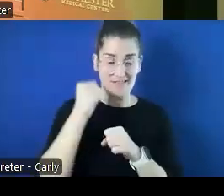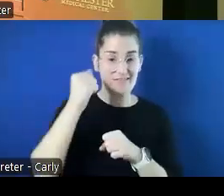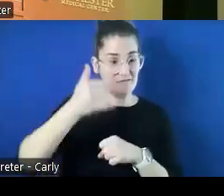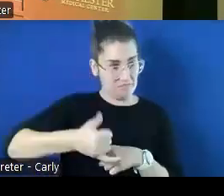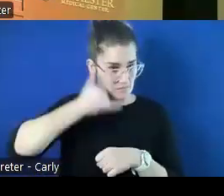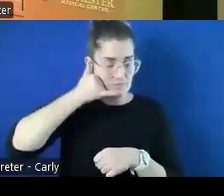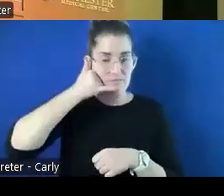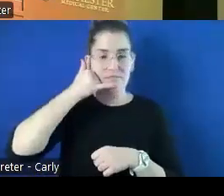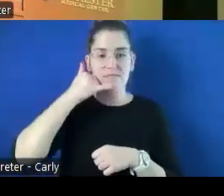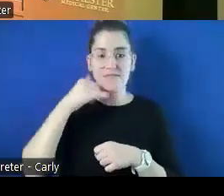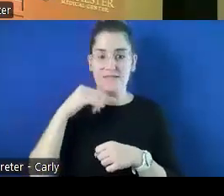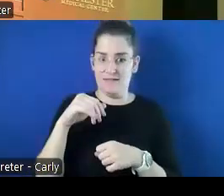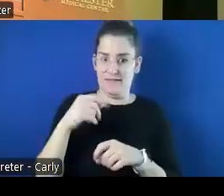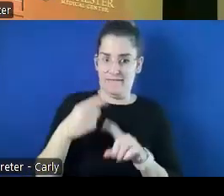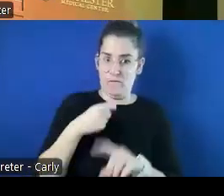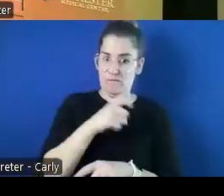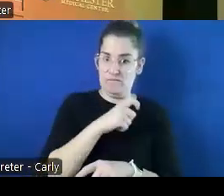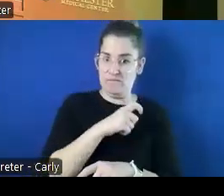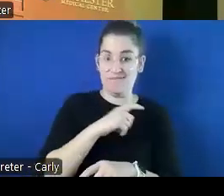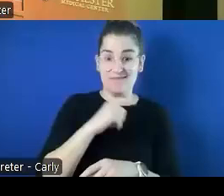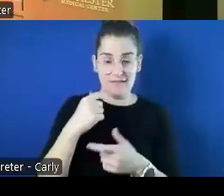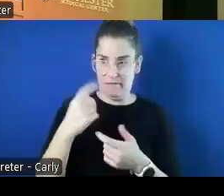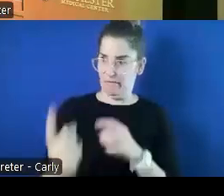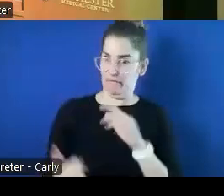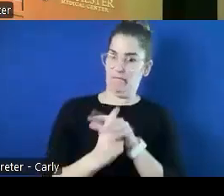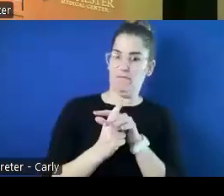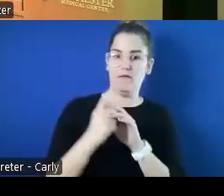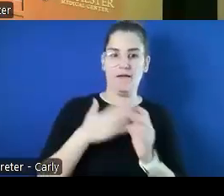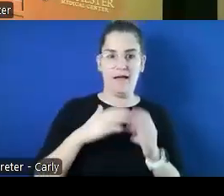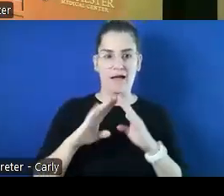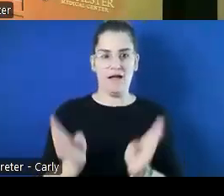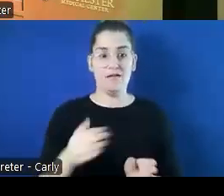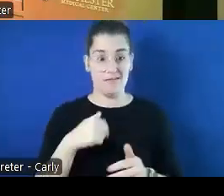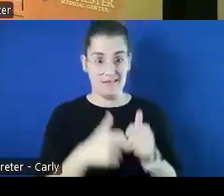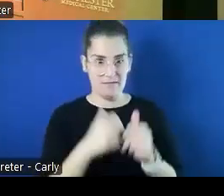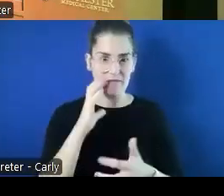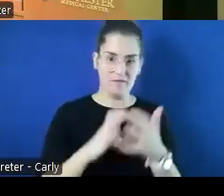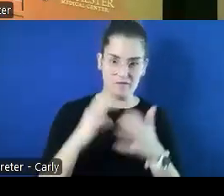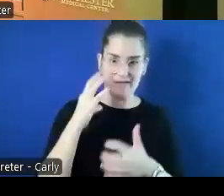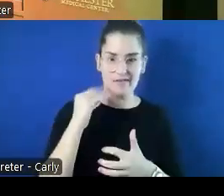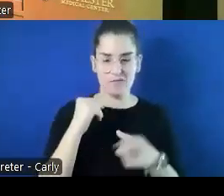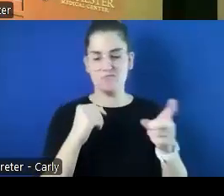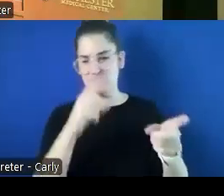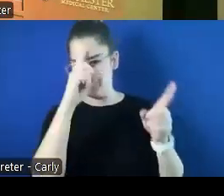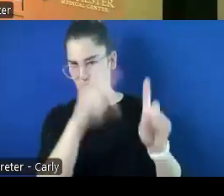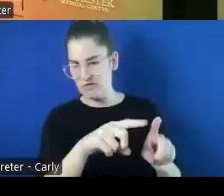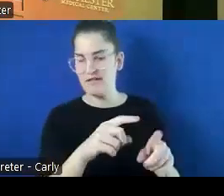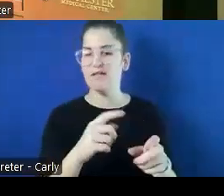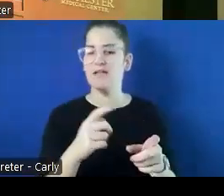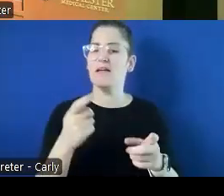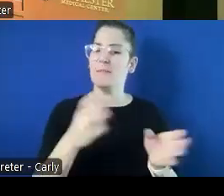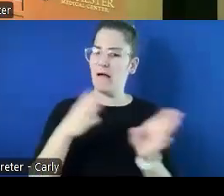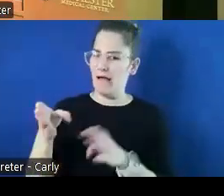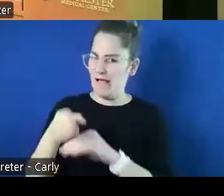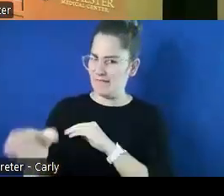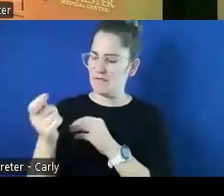confusing, and dangerous experience. Before the ride-along, everyone agreed with the statement, and this is more neutral after